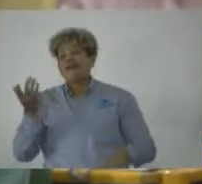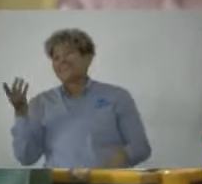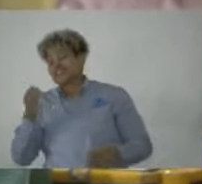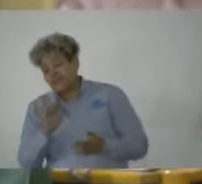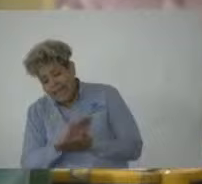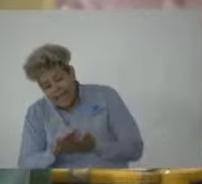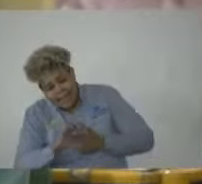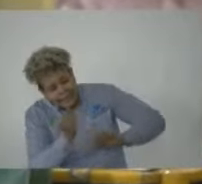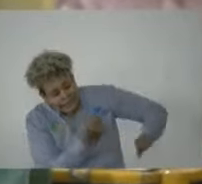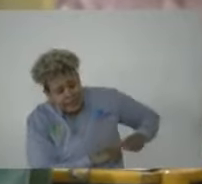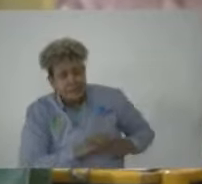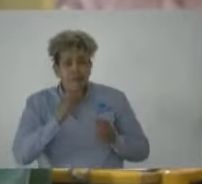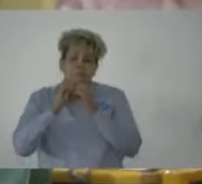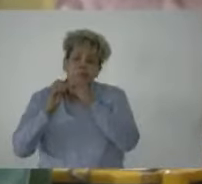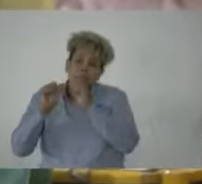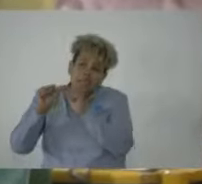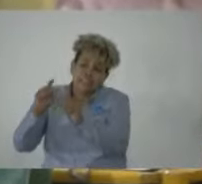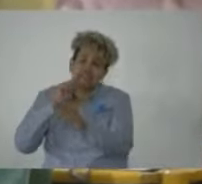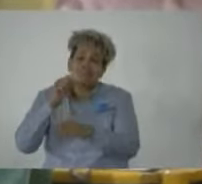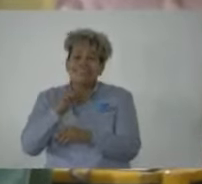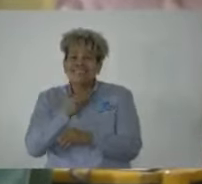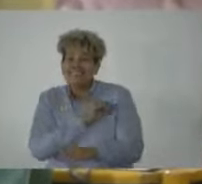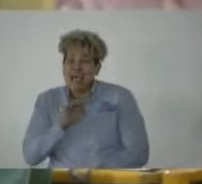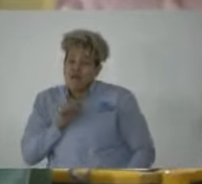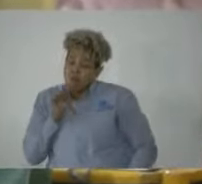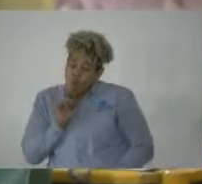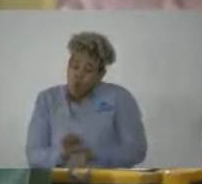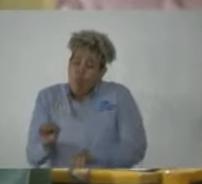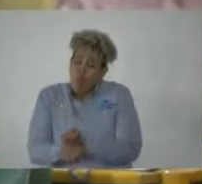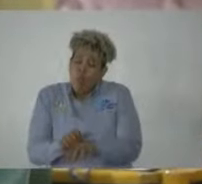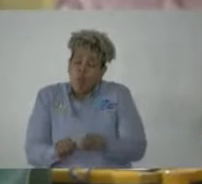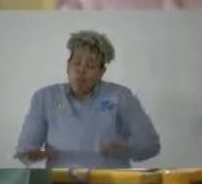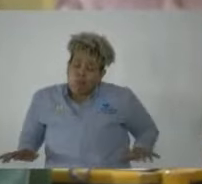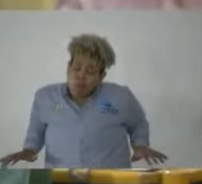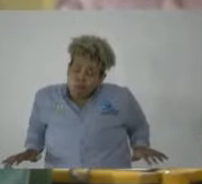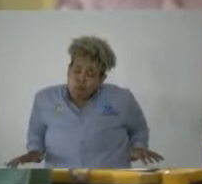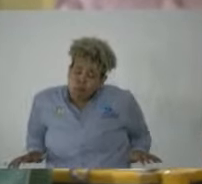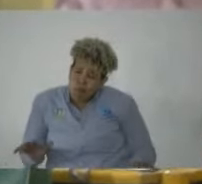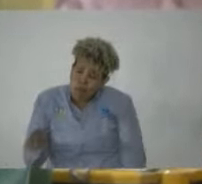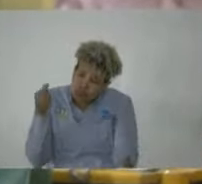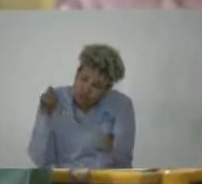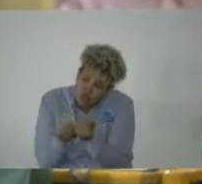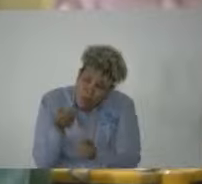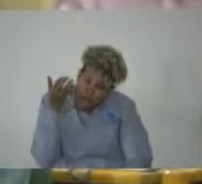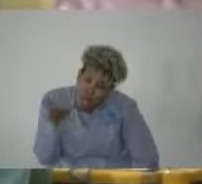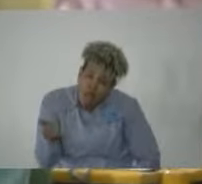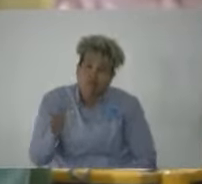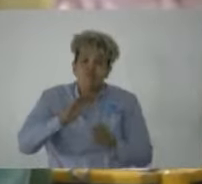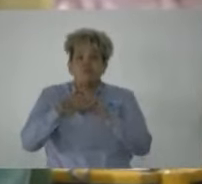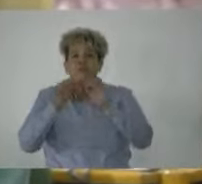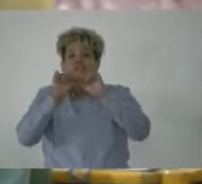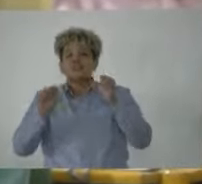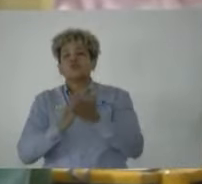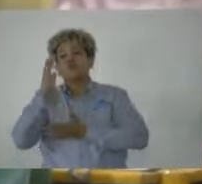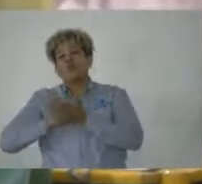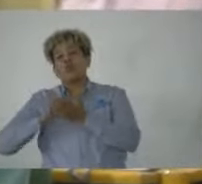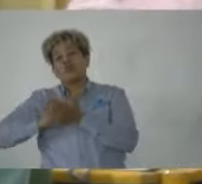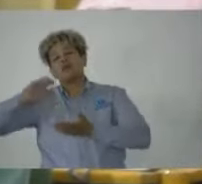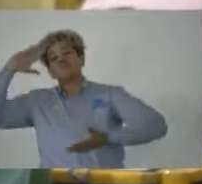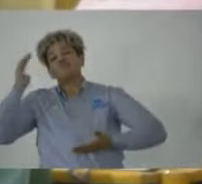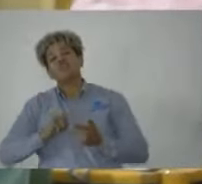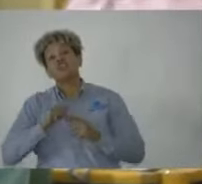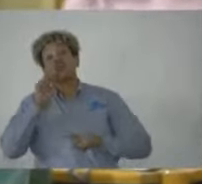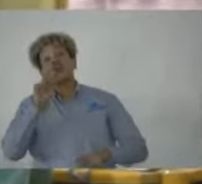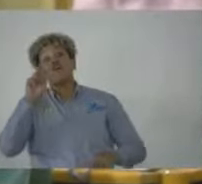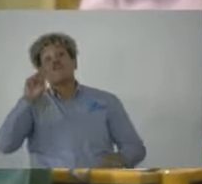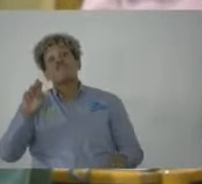cleaners, maintenance staff, who toil every day, who contribute to the Jamaican system through statutory deductions. Madam Speaker, the reverse